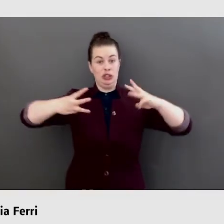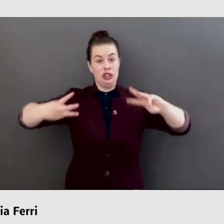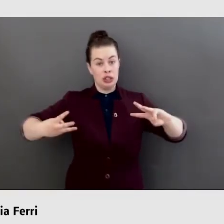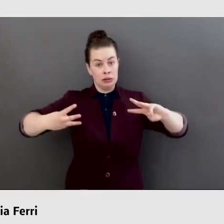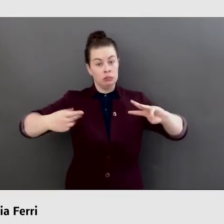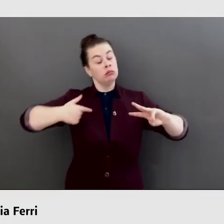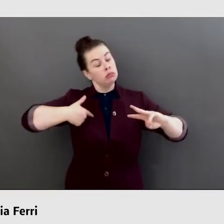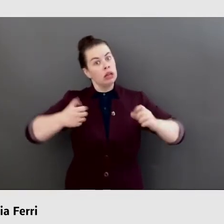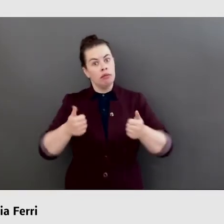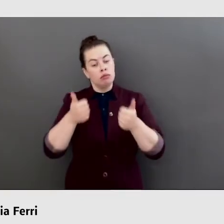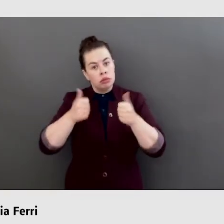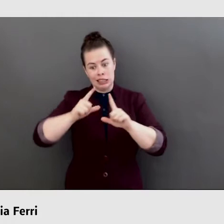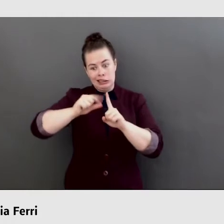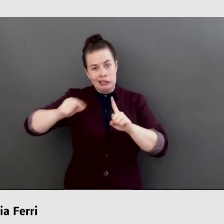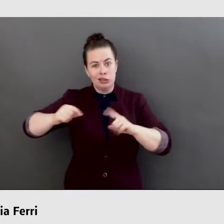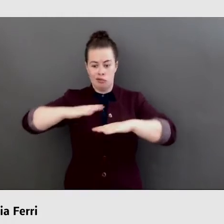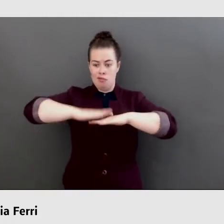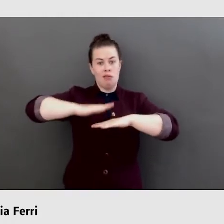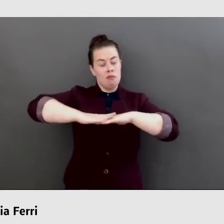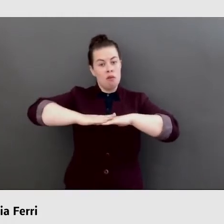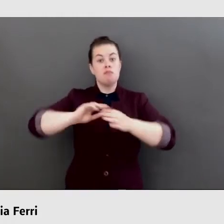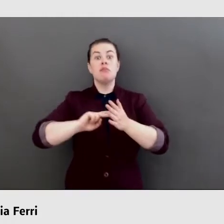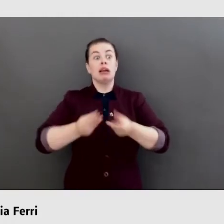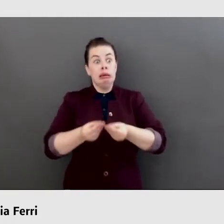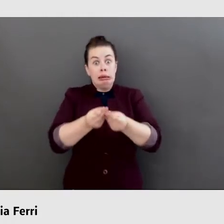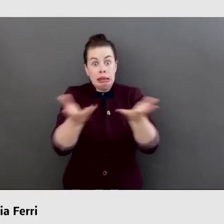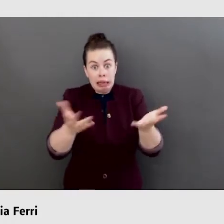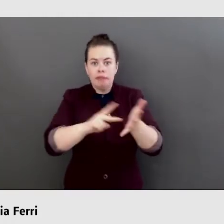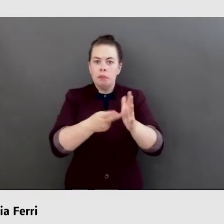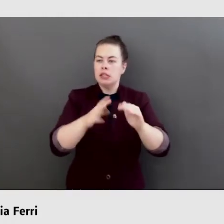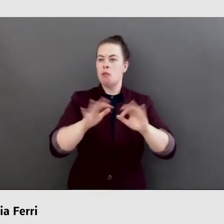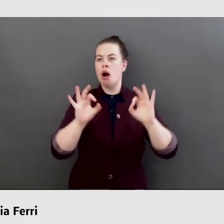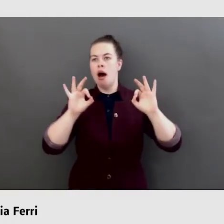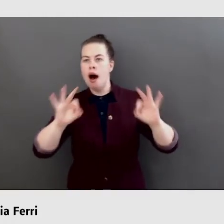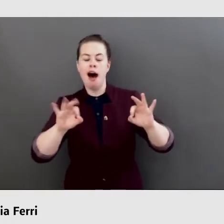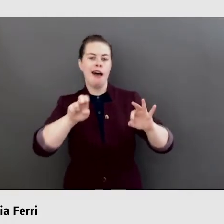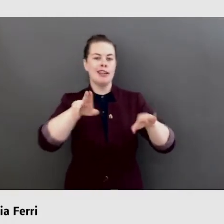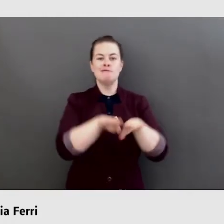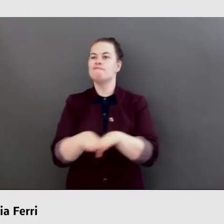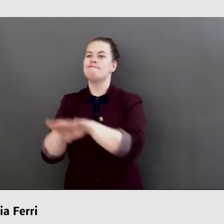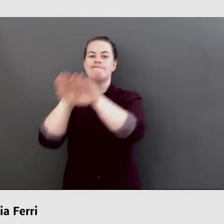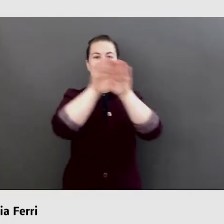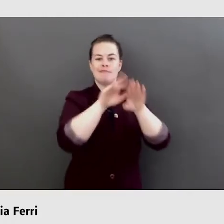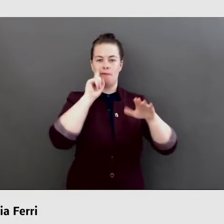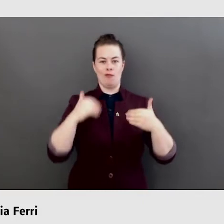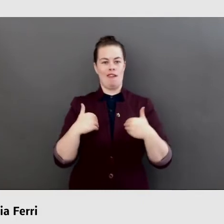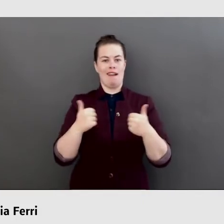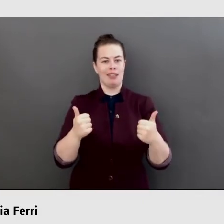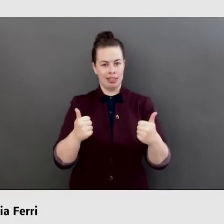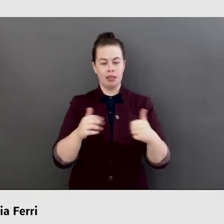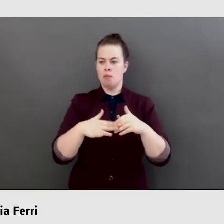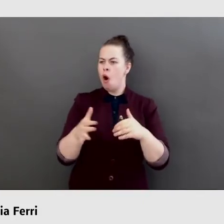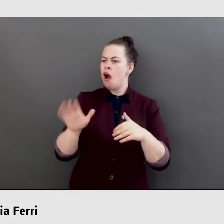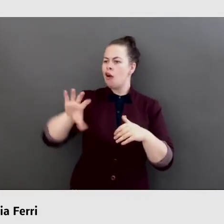The SHAPES integrated care platform will offer a possibility to increase and to support a pan-European